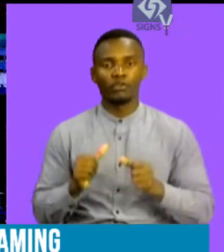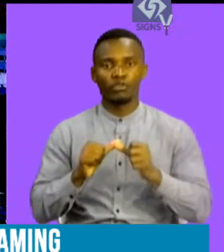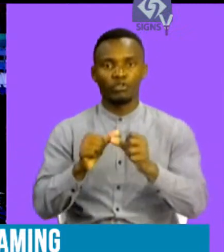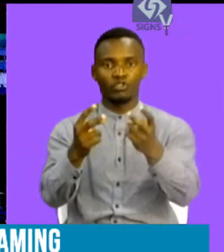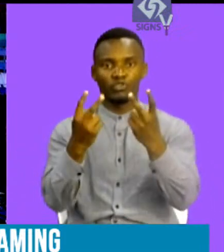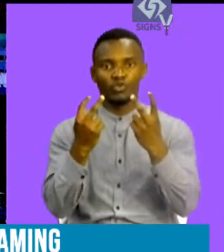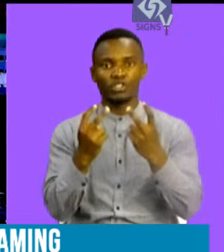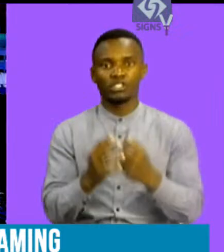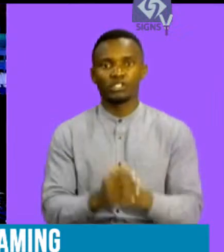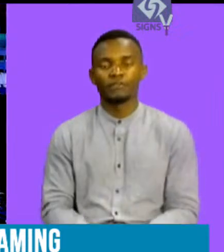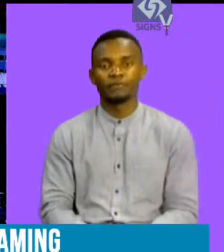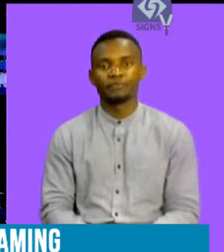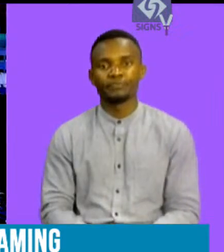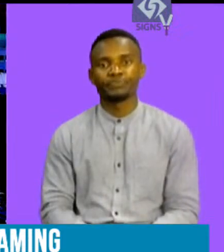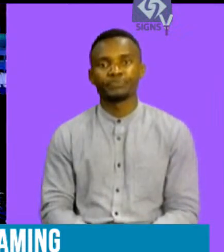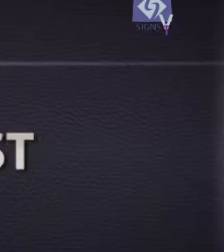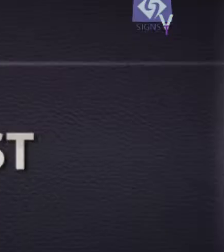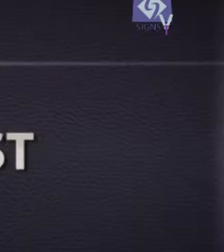tight.